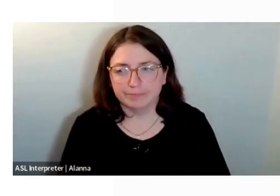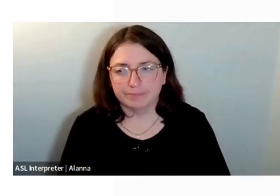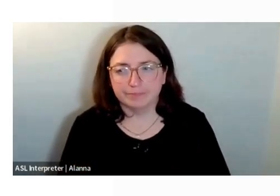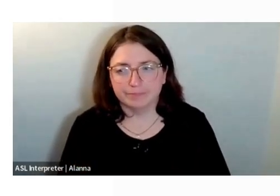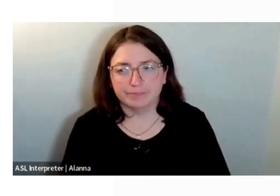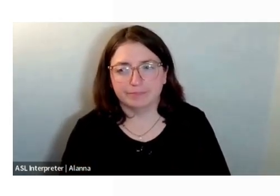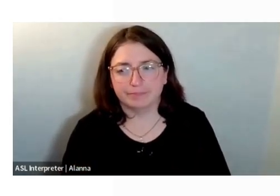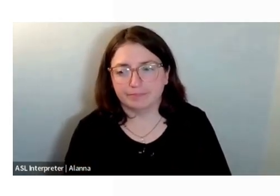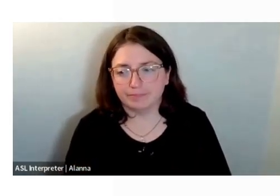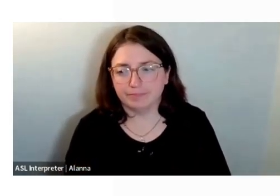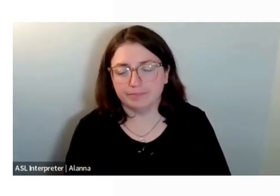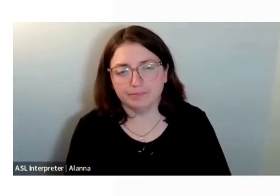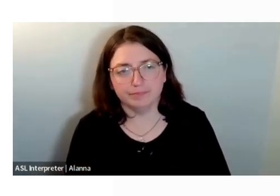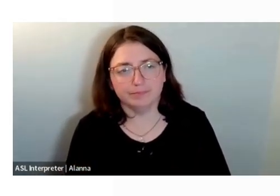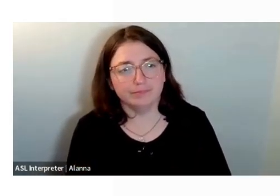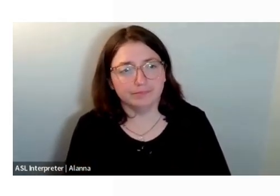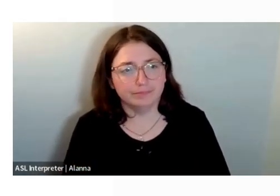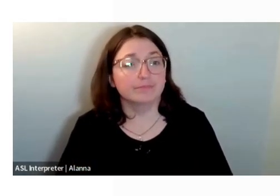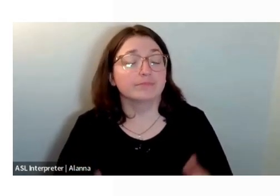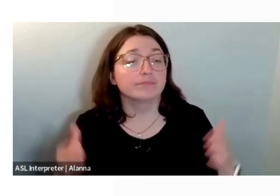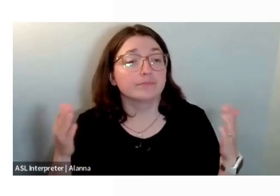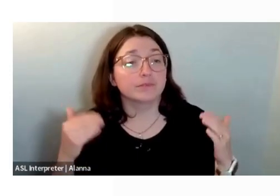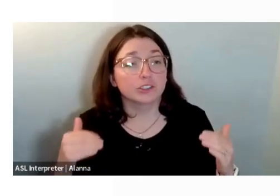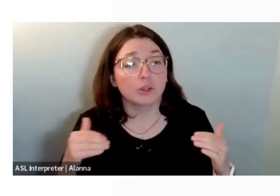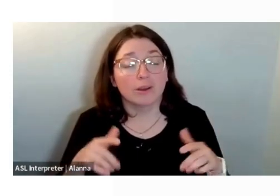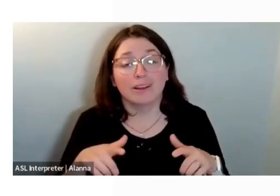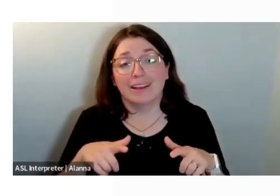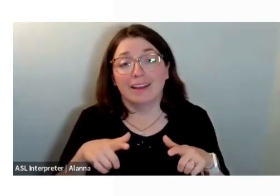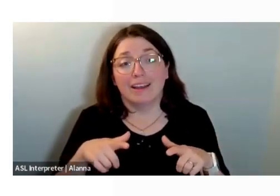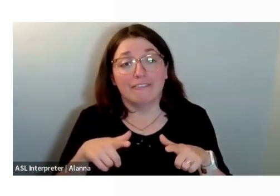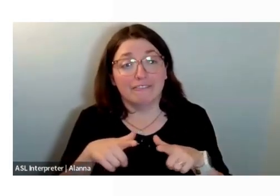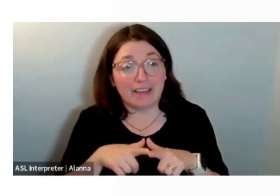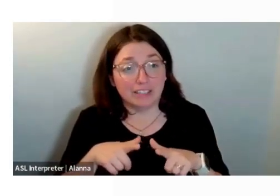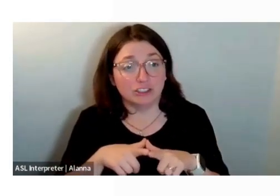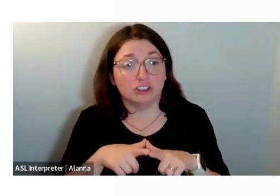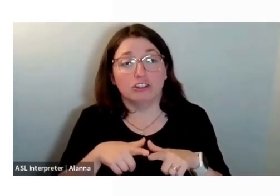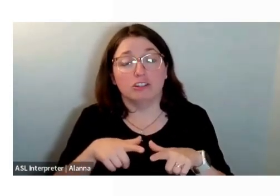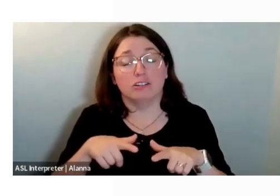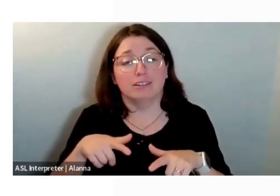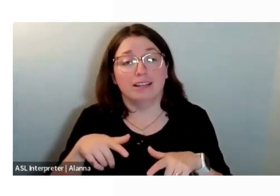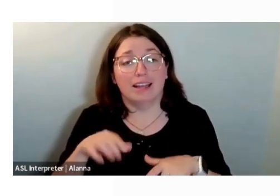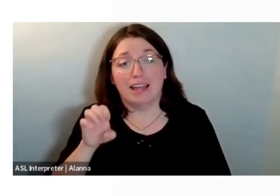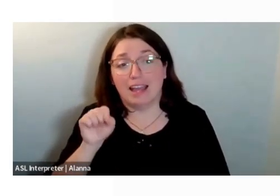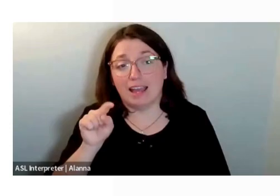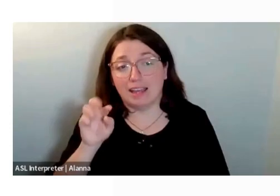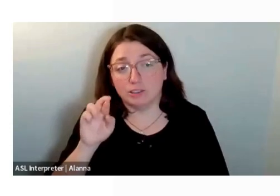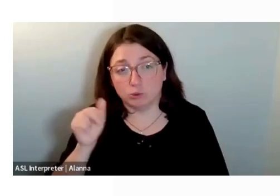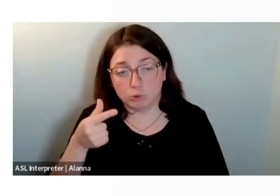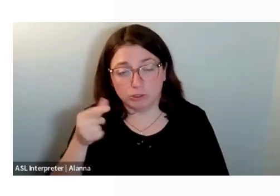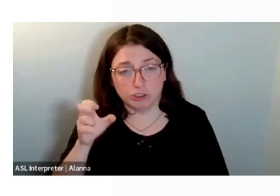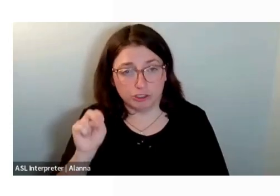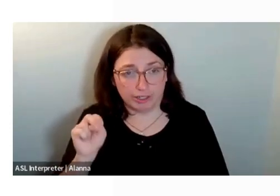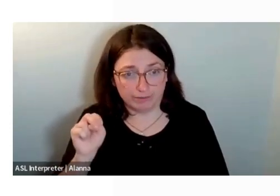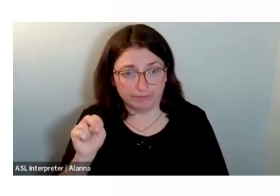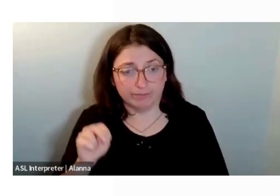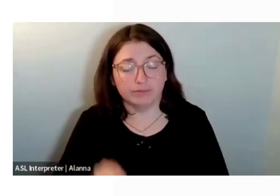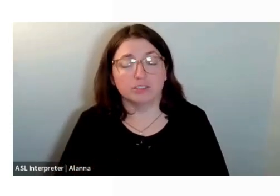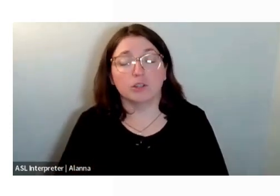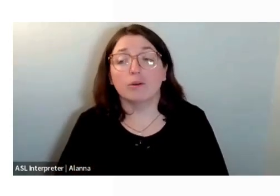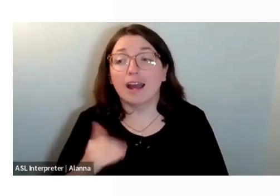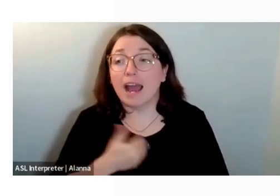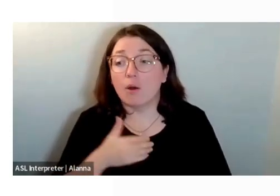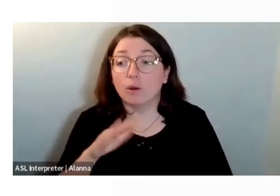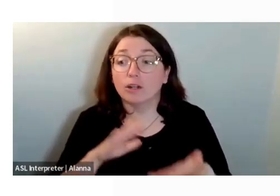So, vaginal estrogen. So things have changed a lot, and in our community, this has